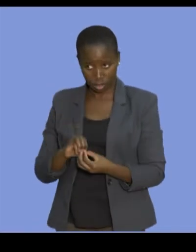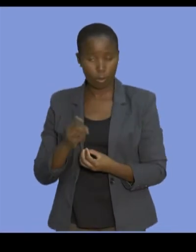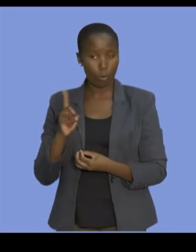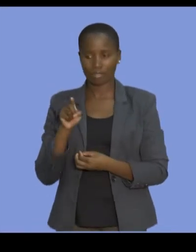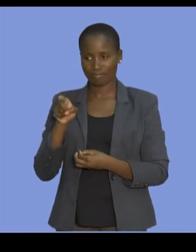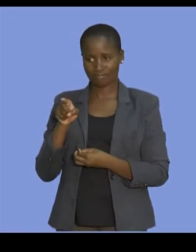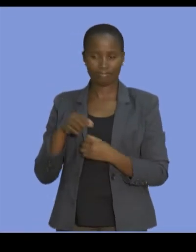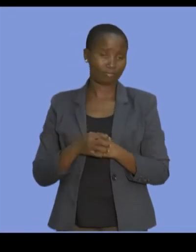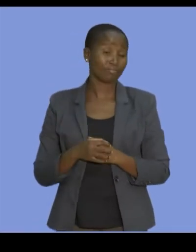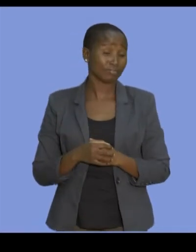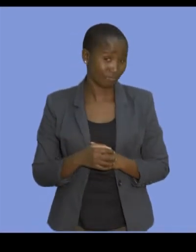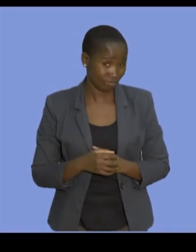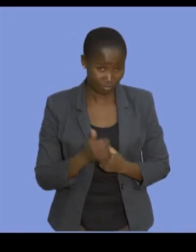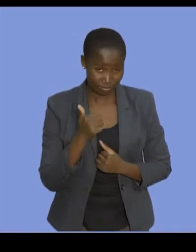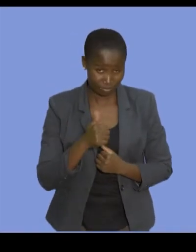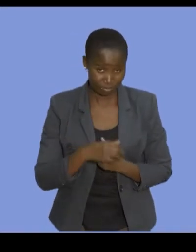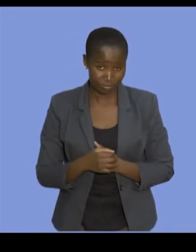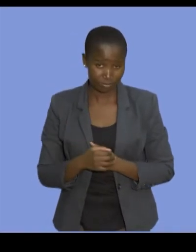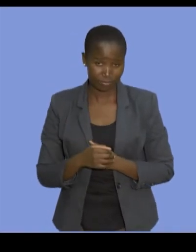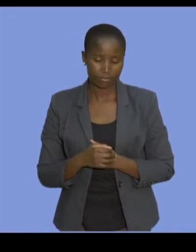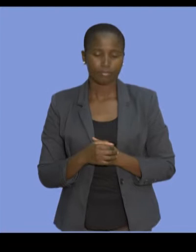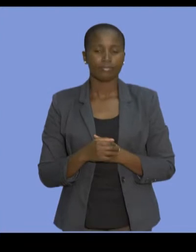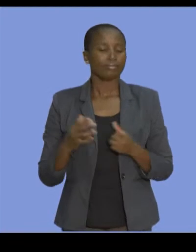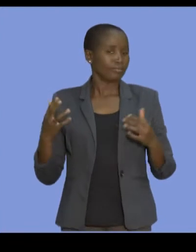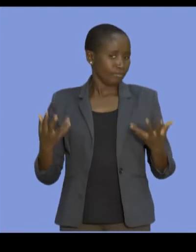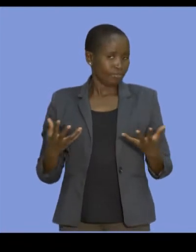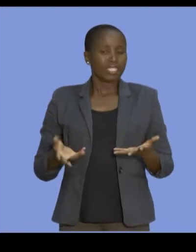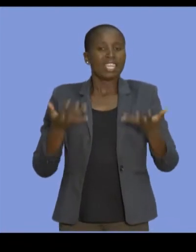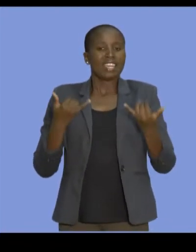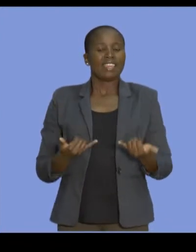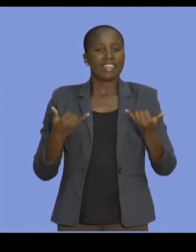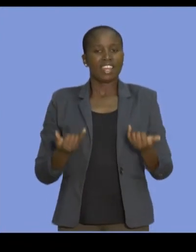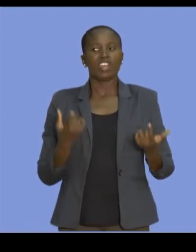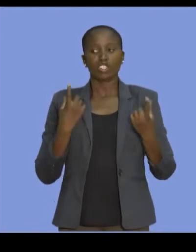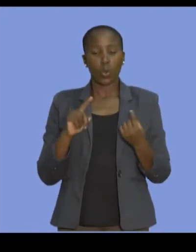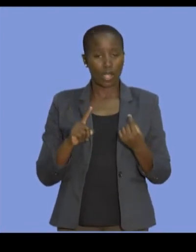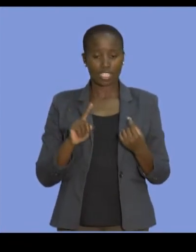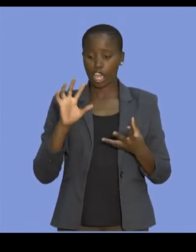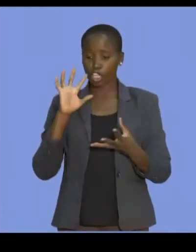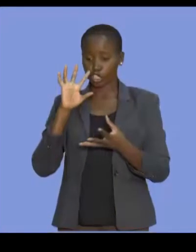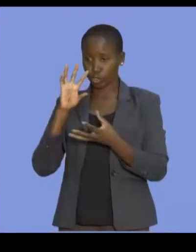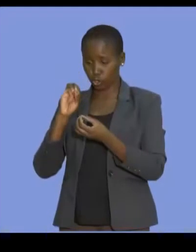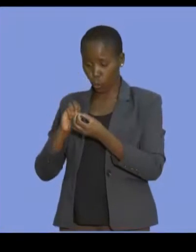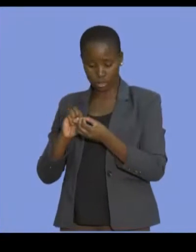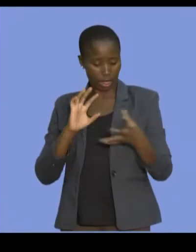together? Now, what we have to do, we have to divide the total by the total